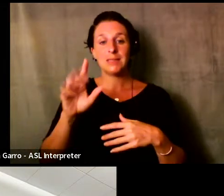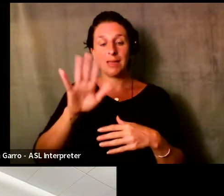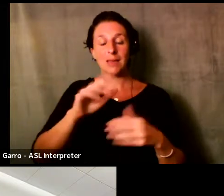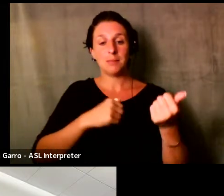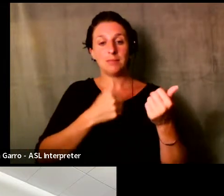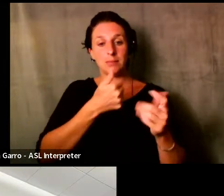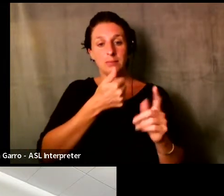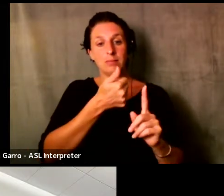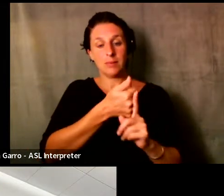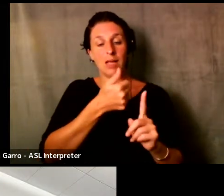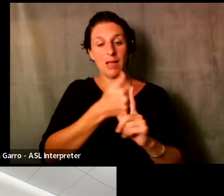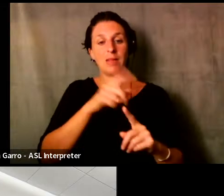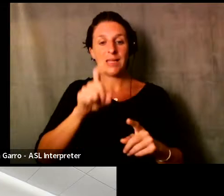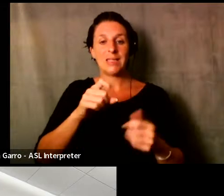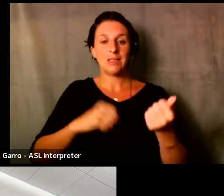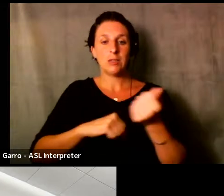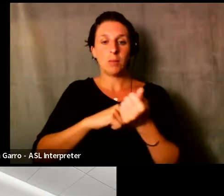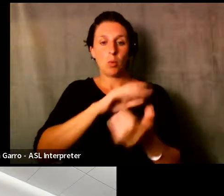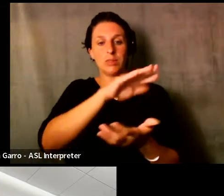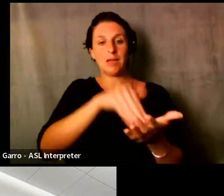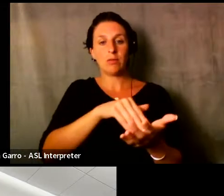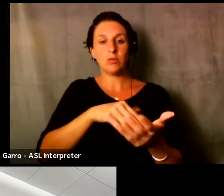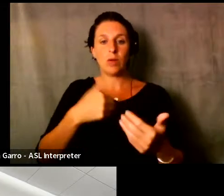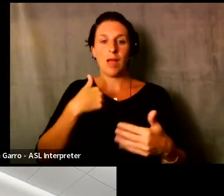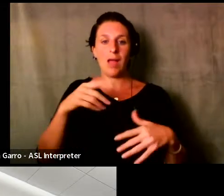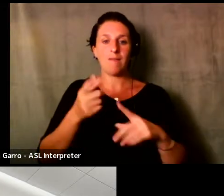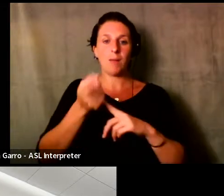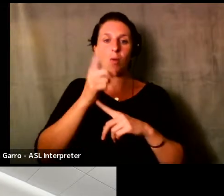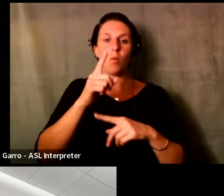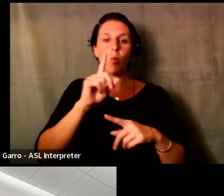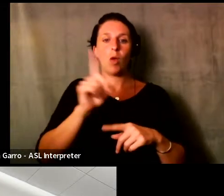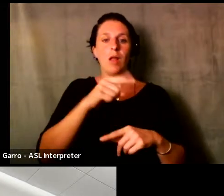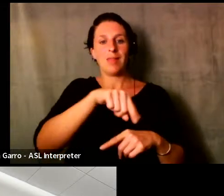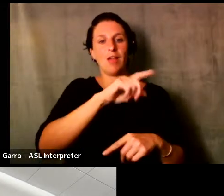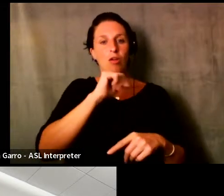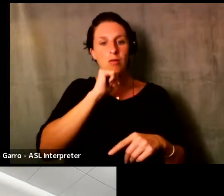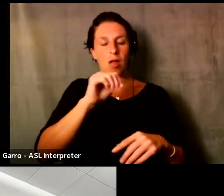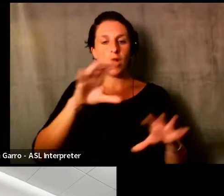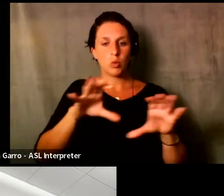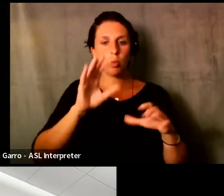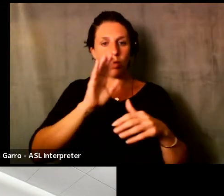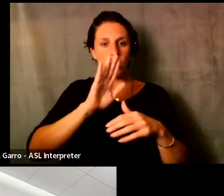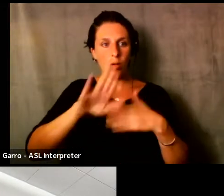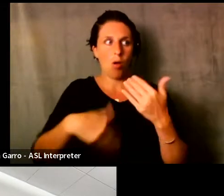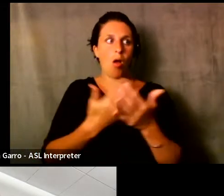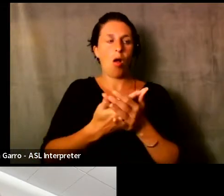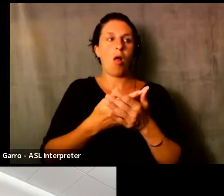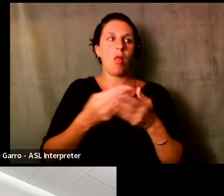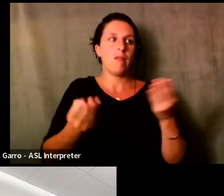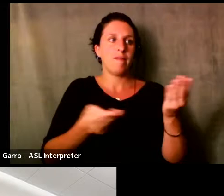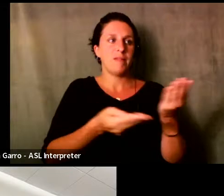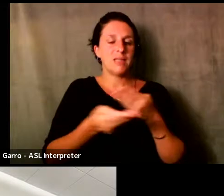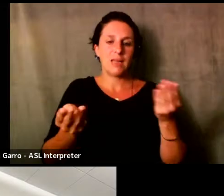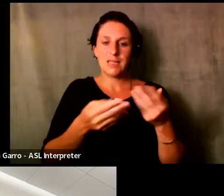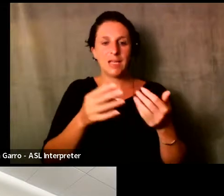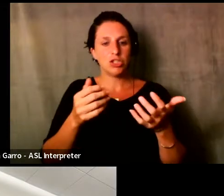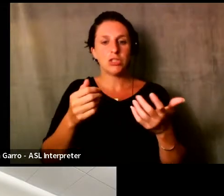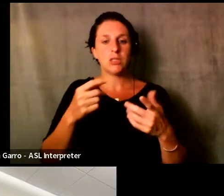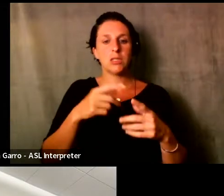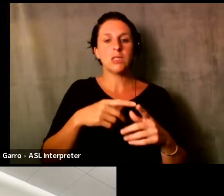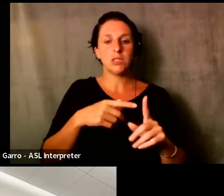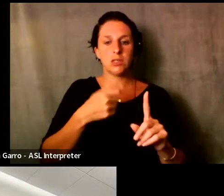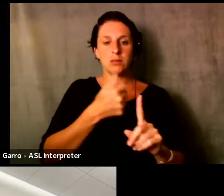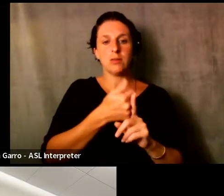support centrally to have a moment where they're not actually doing all the facilitation that they have other folks. And because we